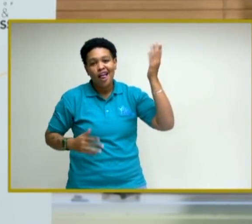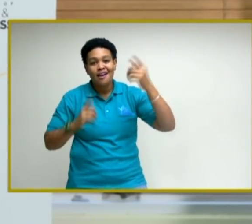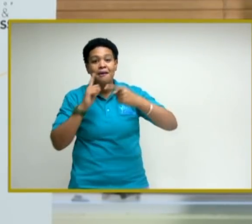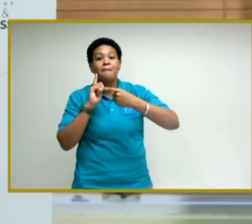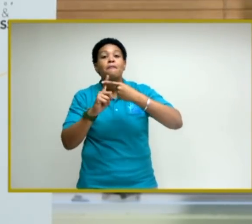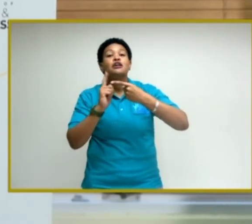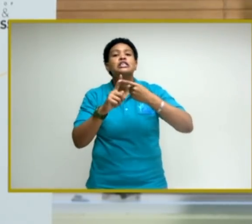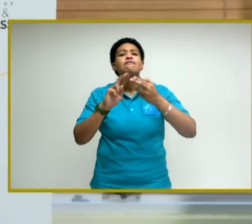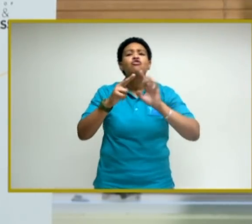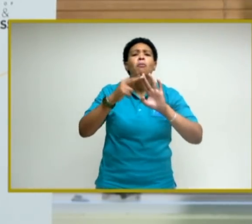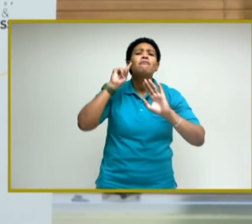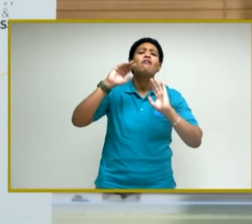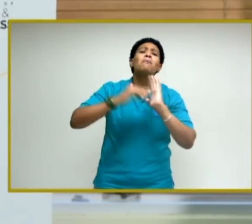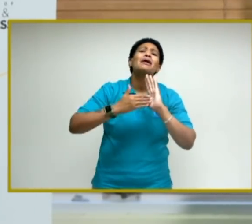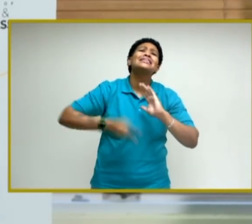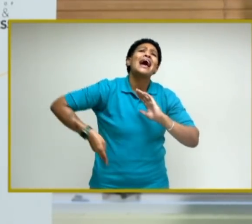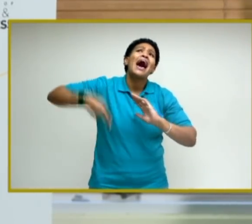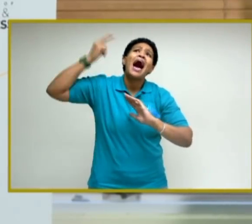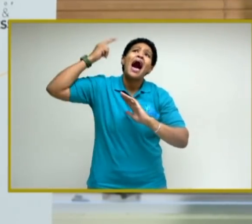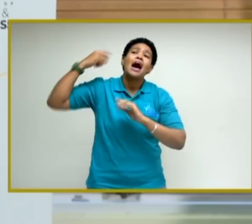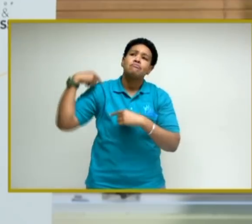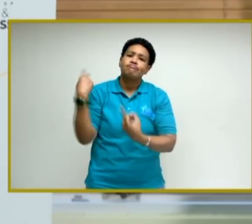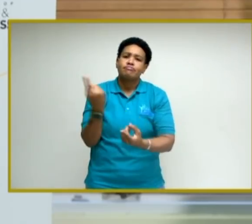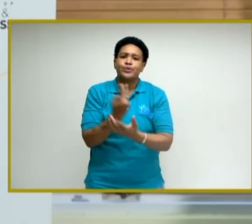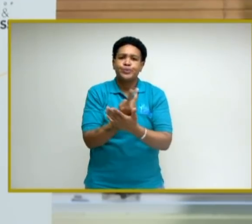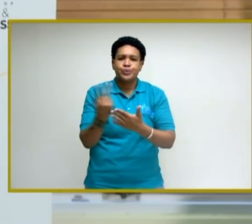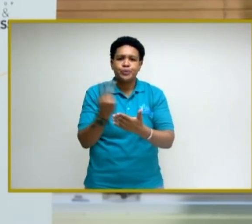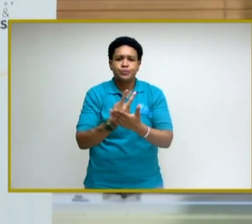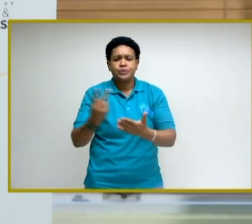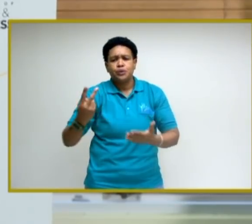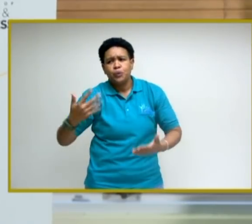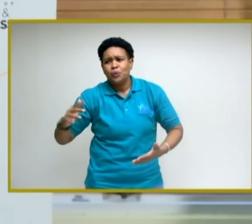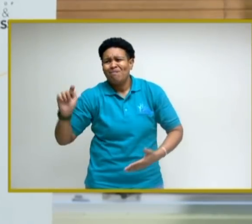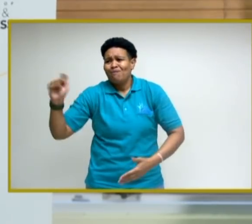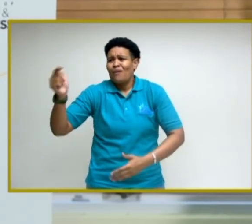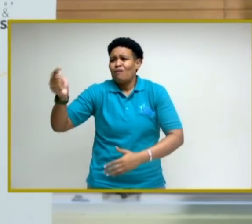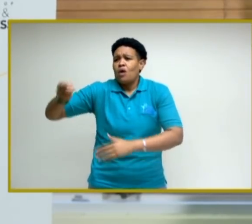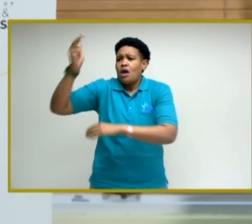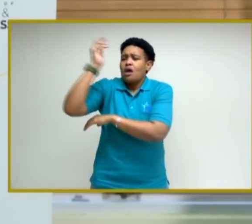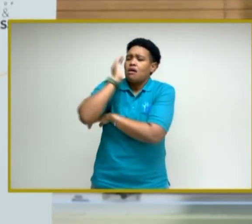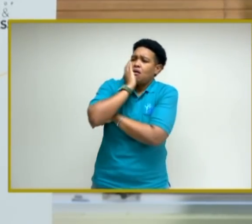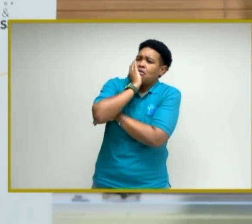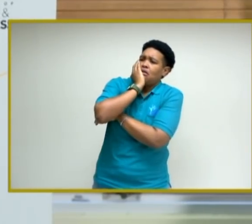the parish has been the highest in the last 2 weeks, which is now